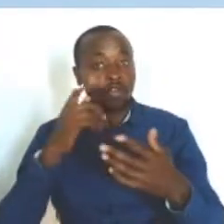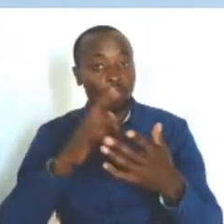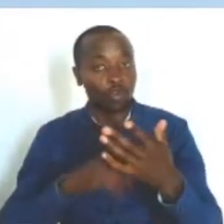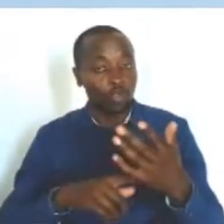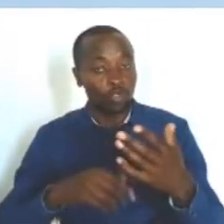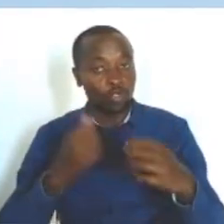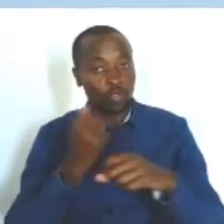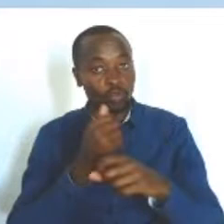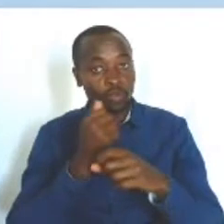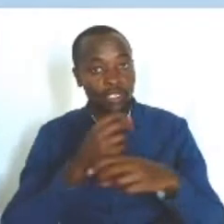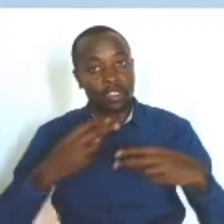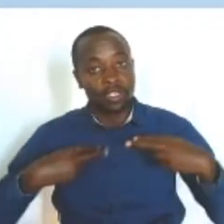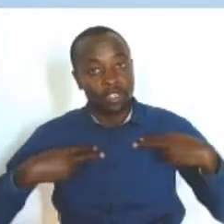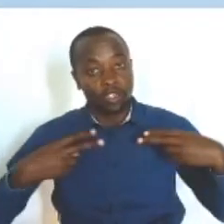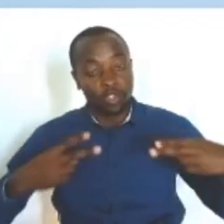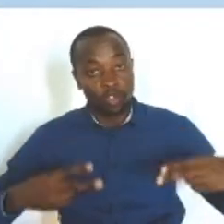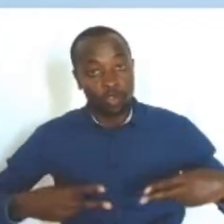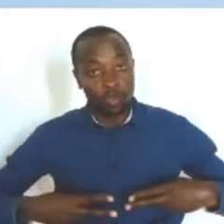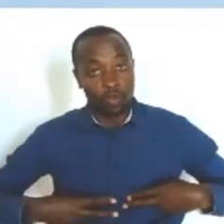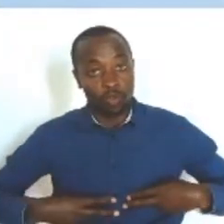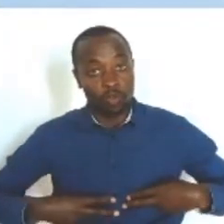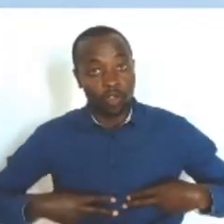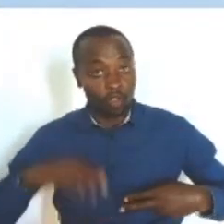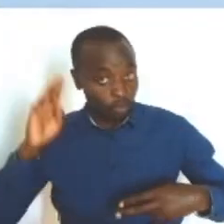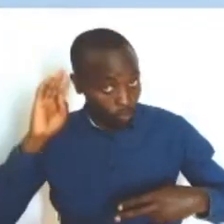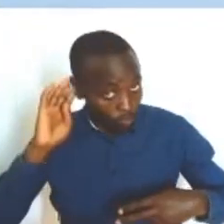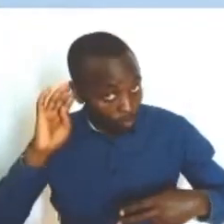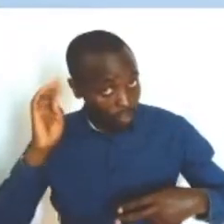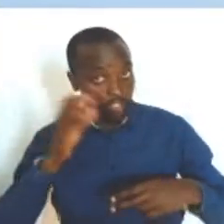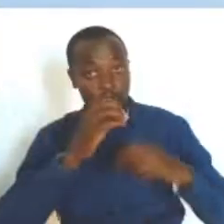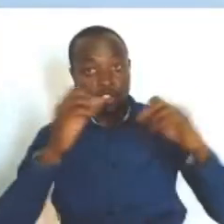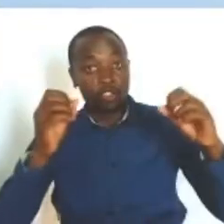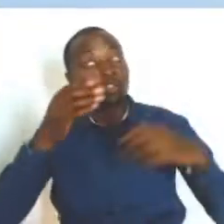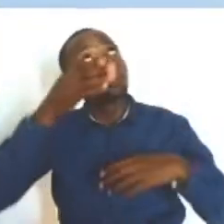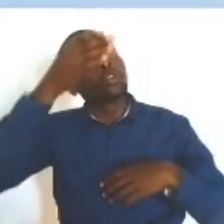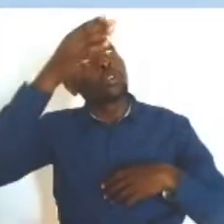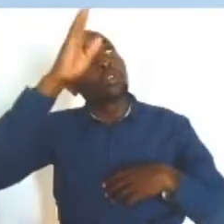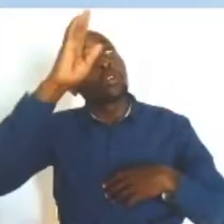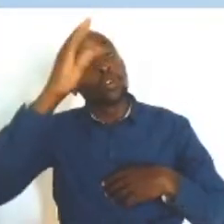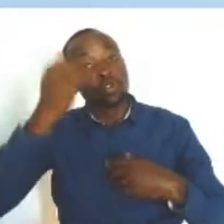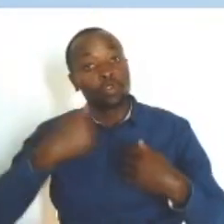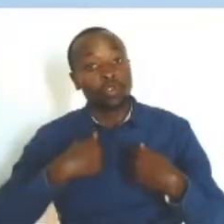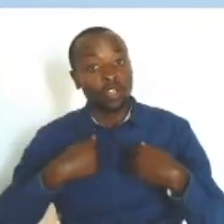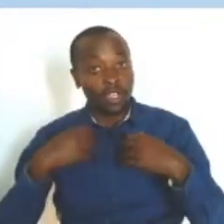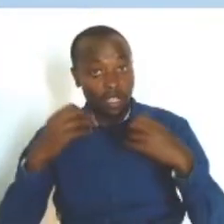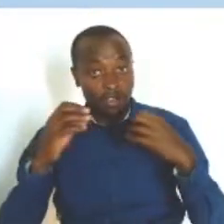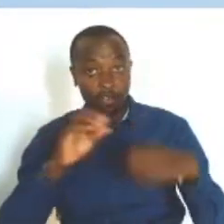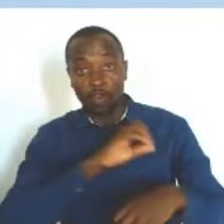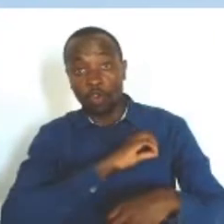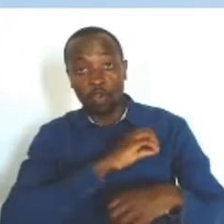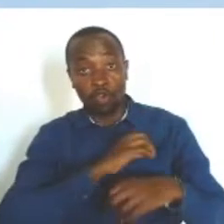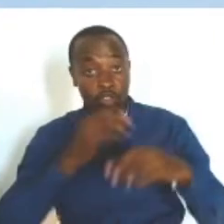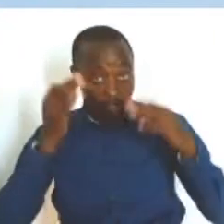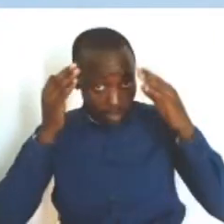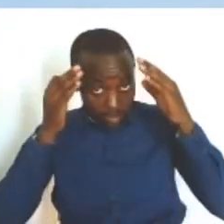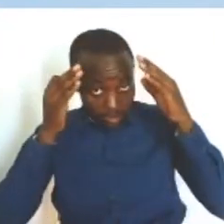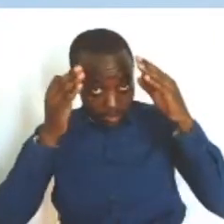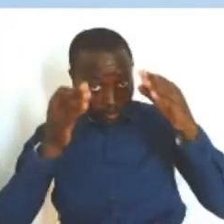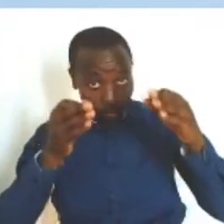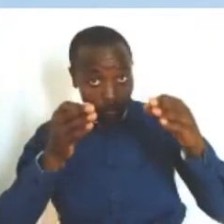mankind to be disobedient to God, to make his own decision, not to depend on the